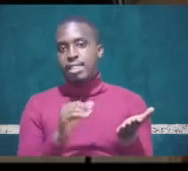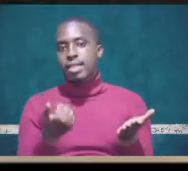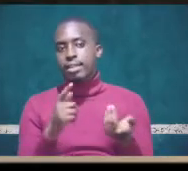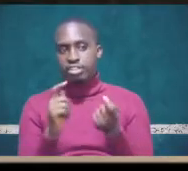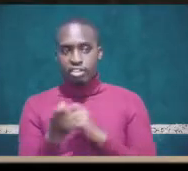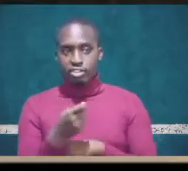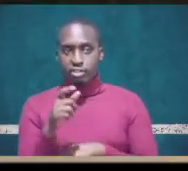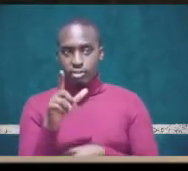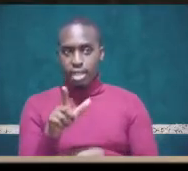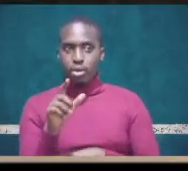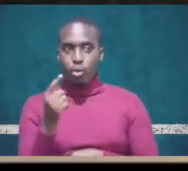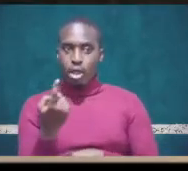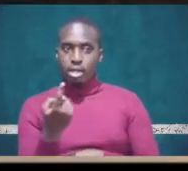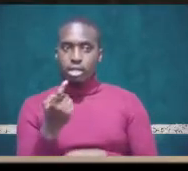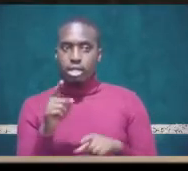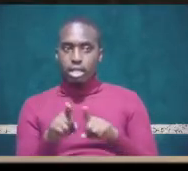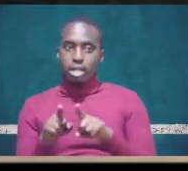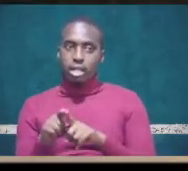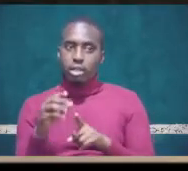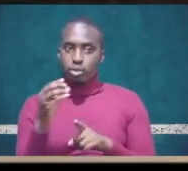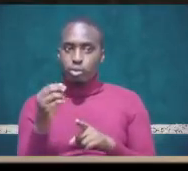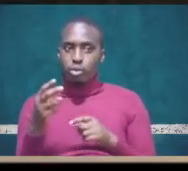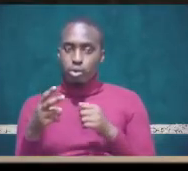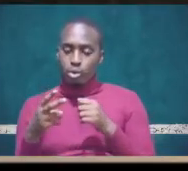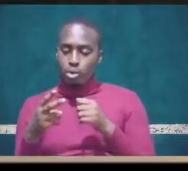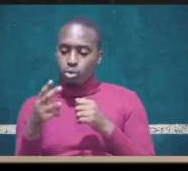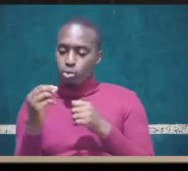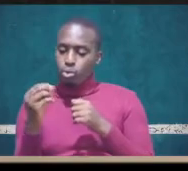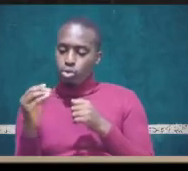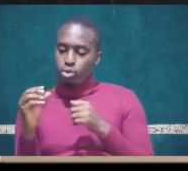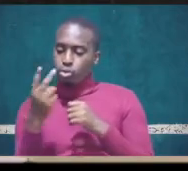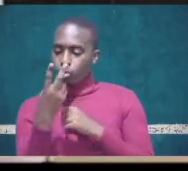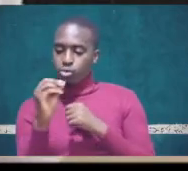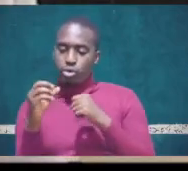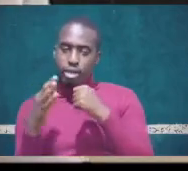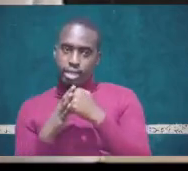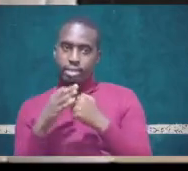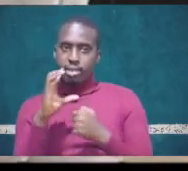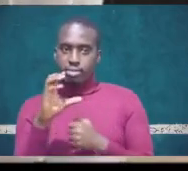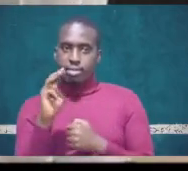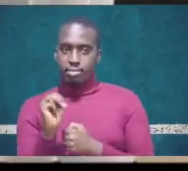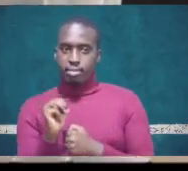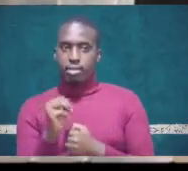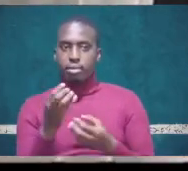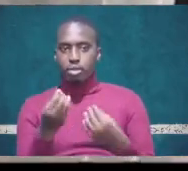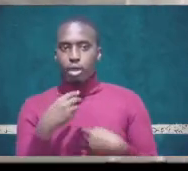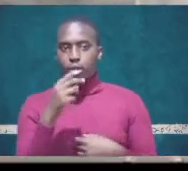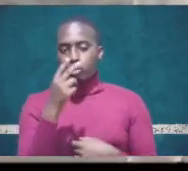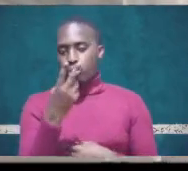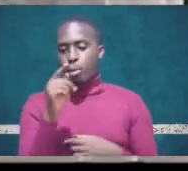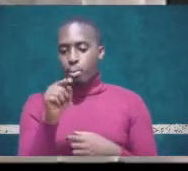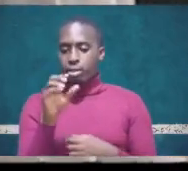change of length L1, which is equal to 208 centimeters, this gives